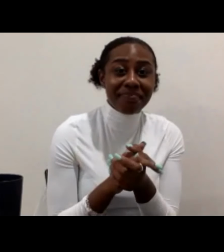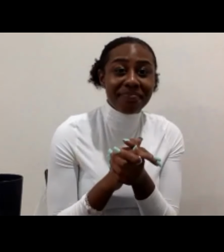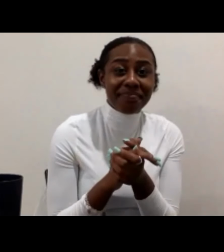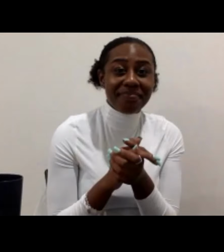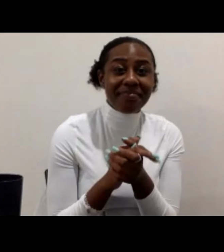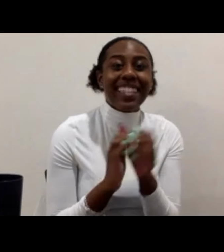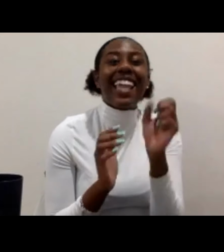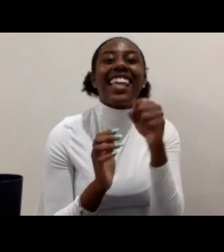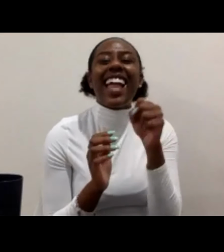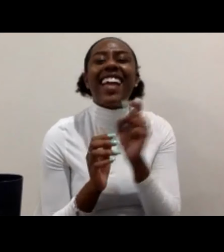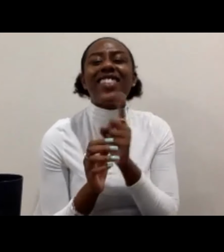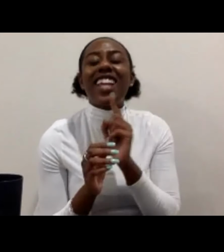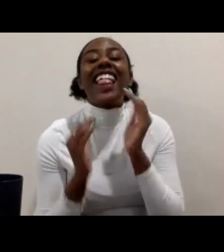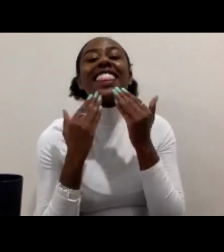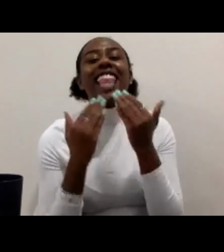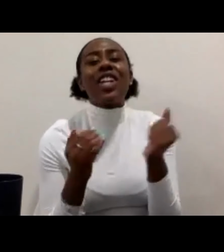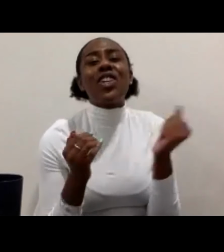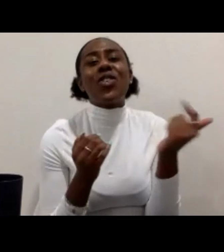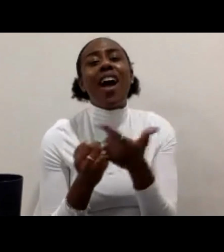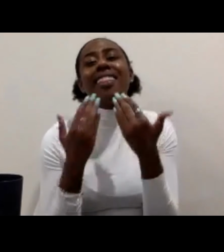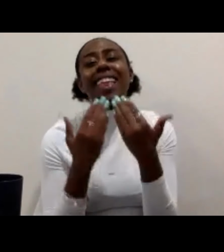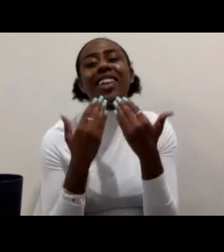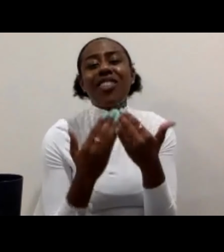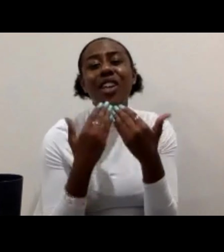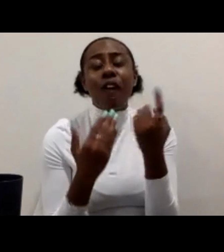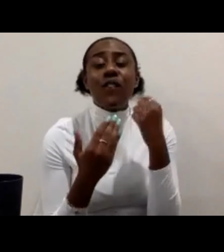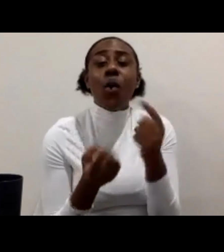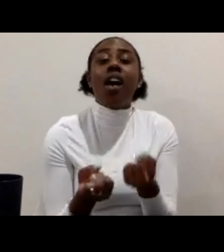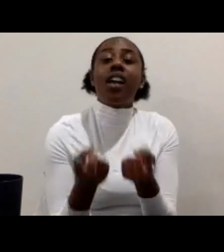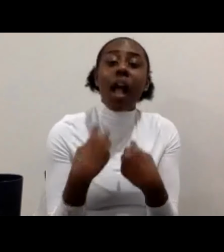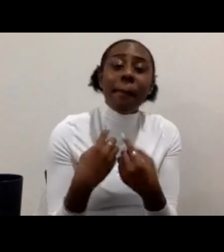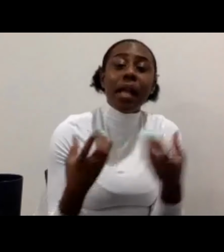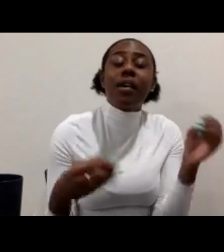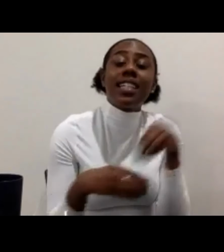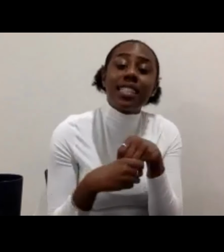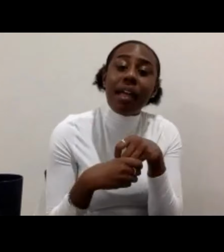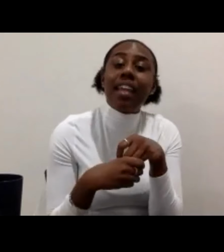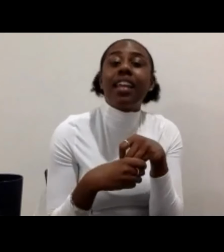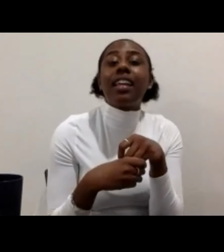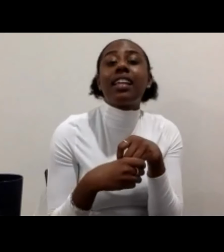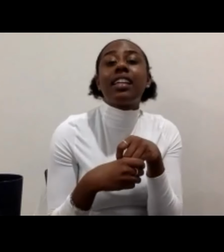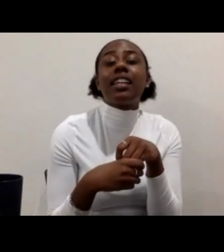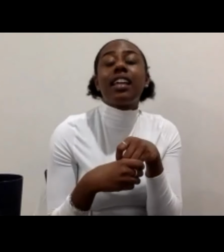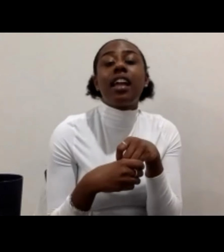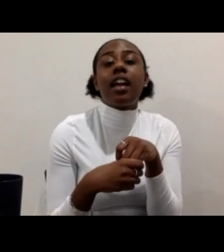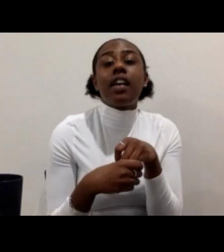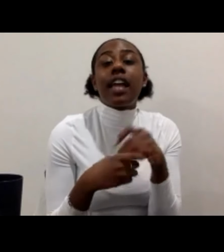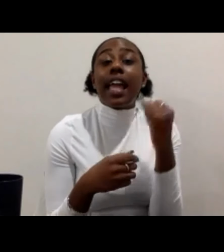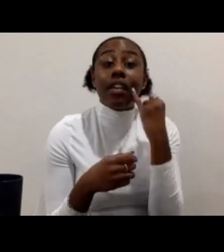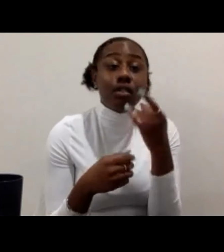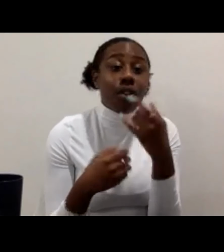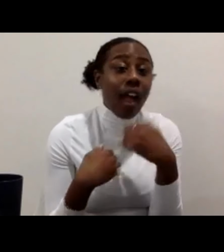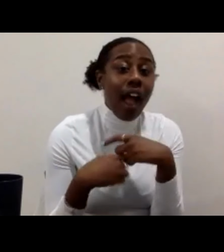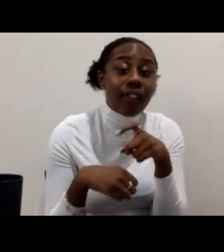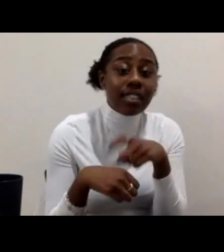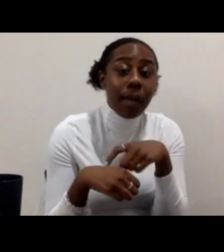Yeah, absolutely. Thank you, everyone, for coming and participating. There is, if you have time, there's at the